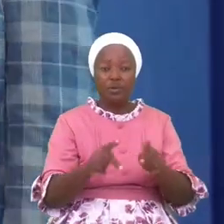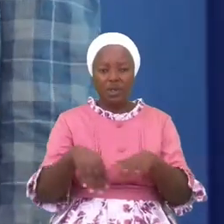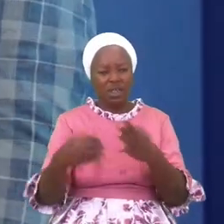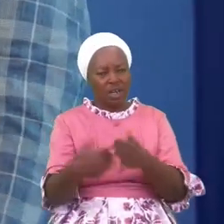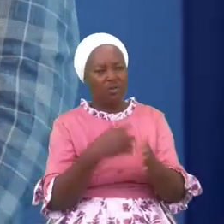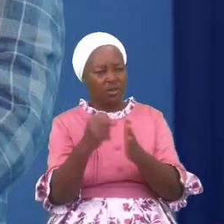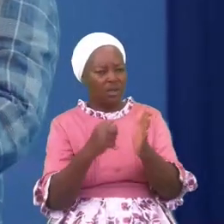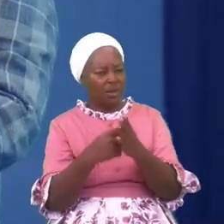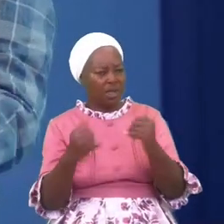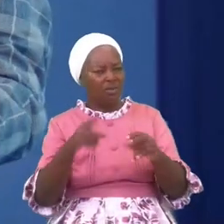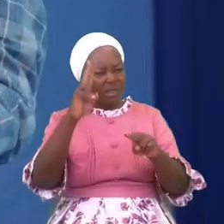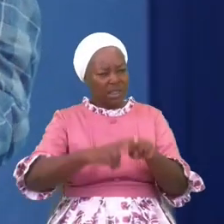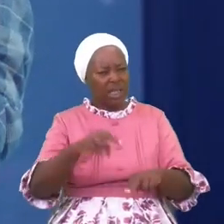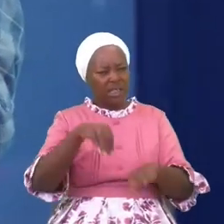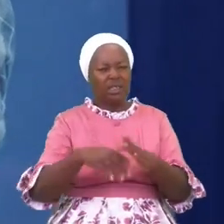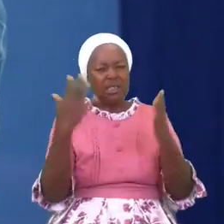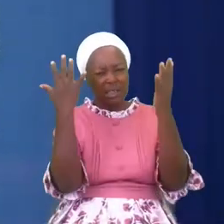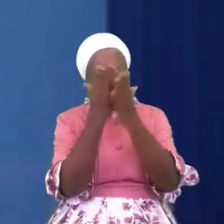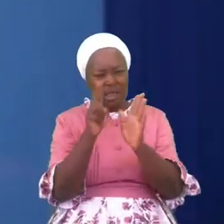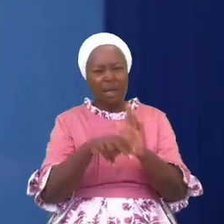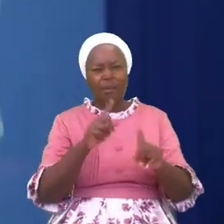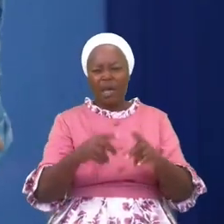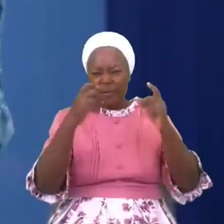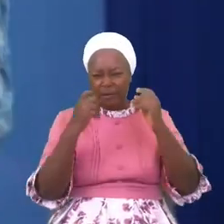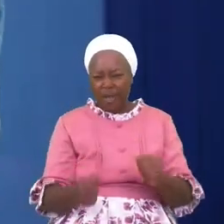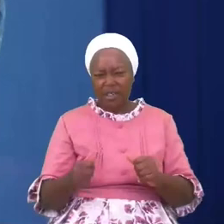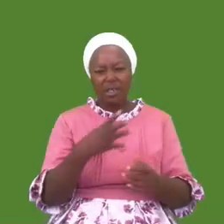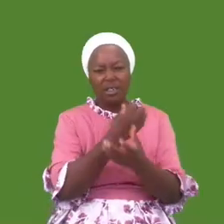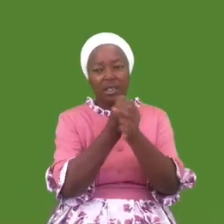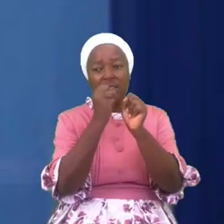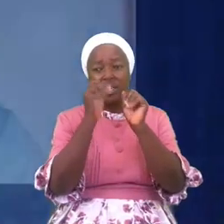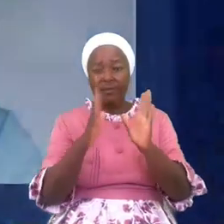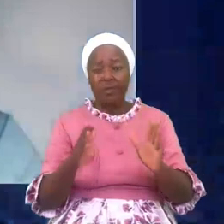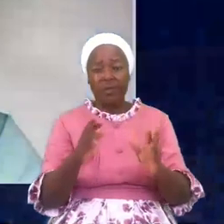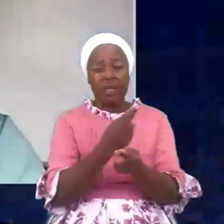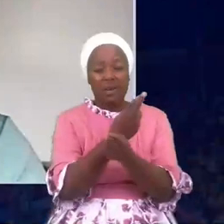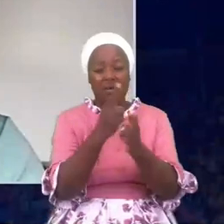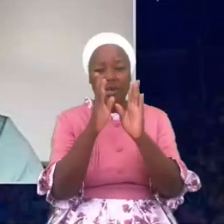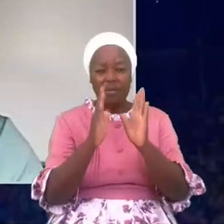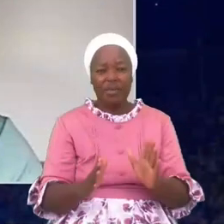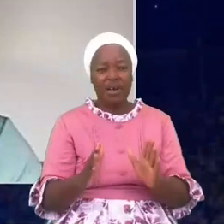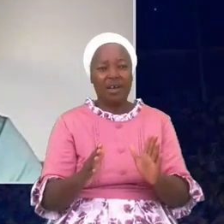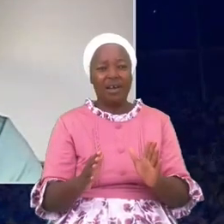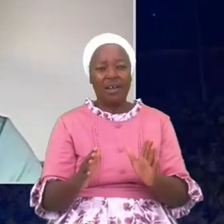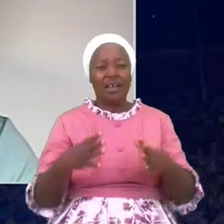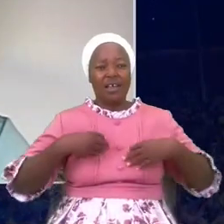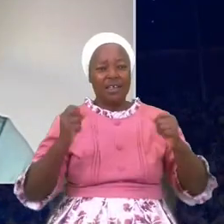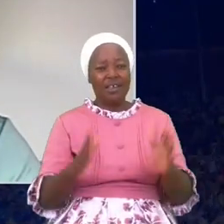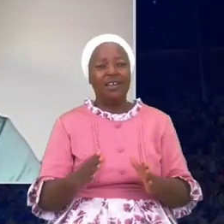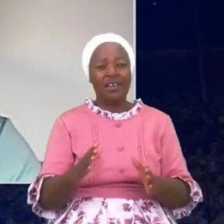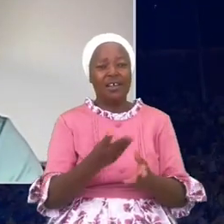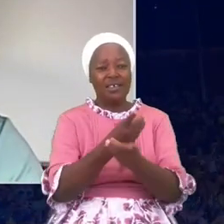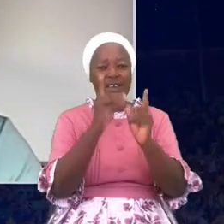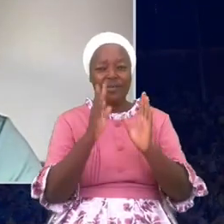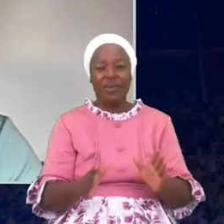sudden, Savior, Redeemer, Healer, Deliverer appeared, and they saw the great light. And everyone